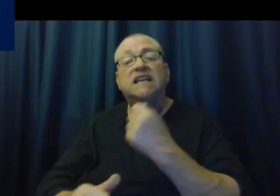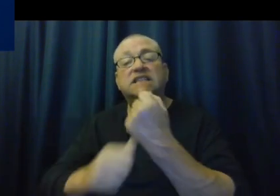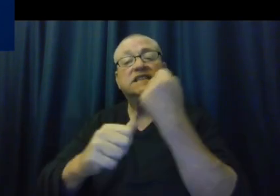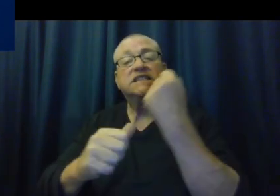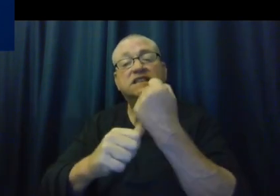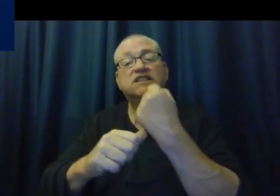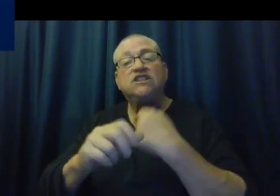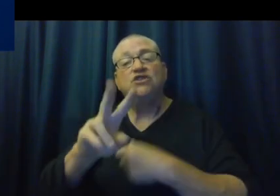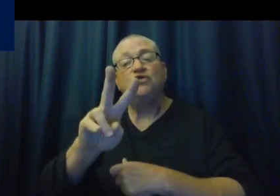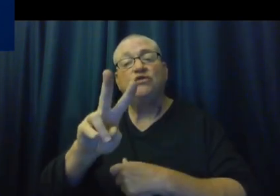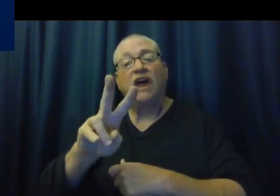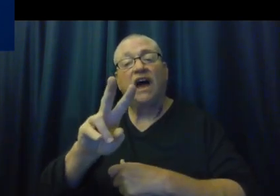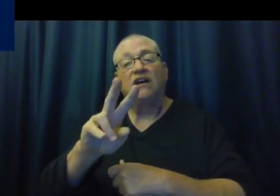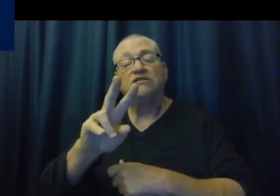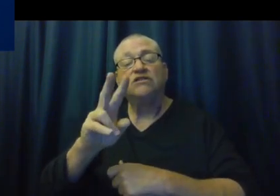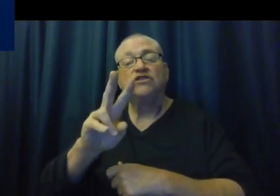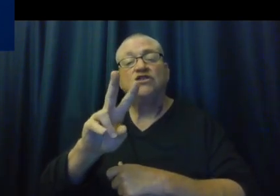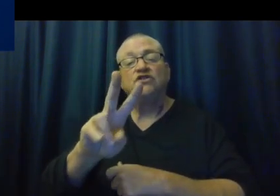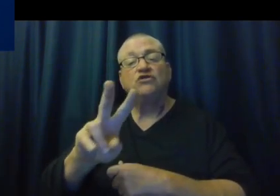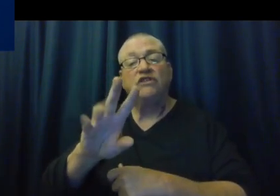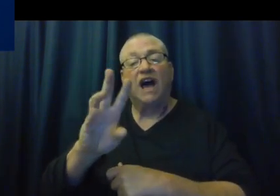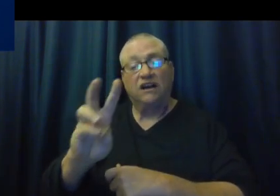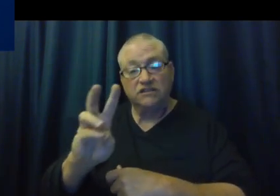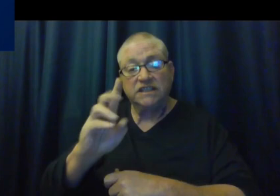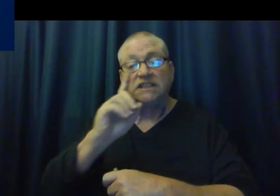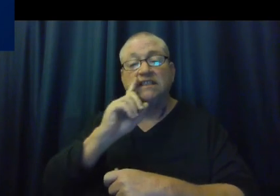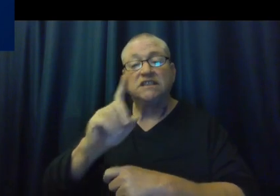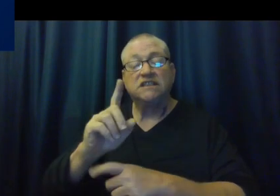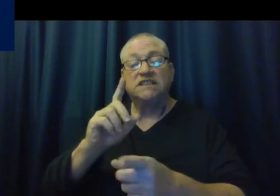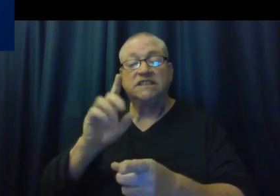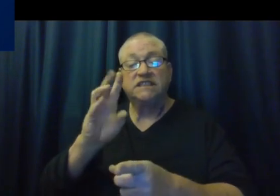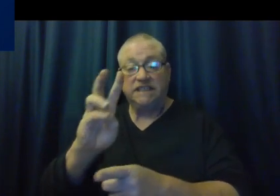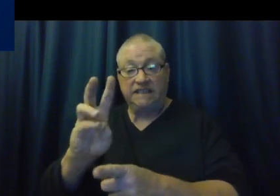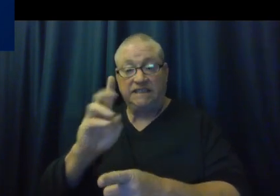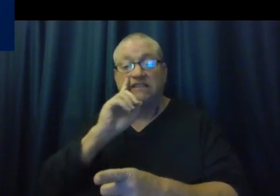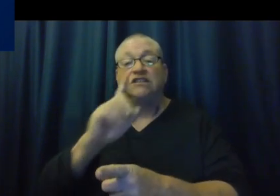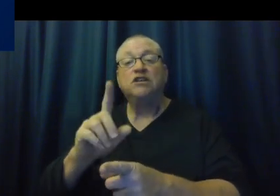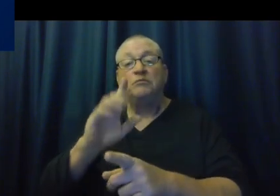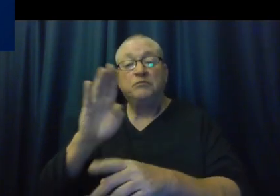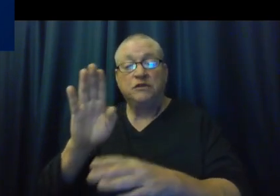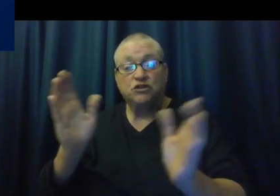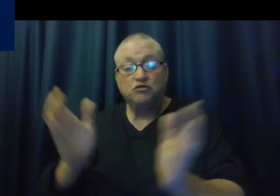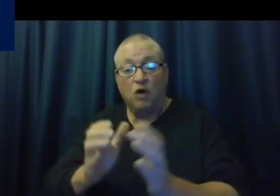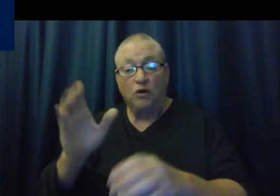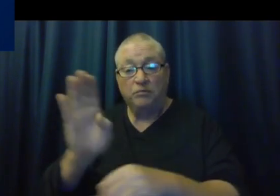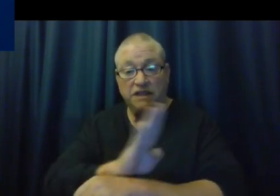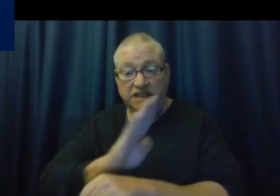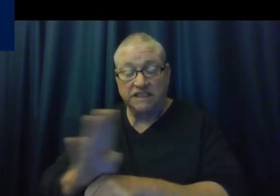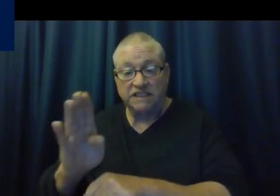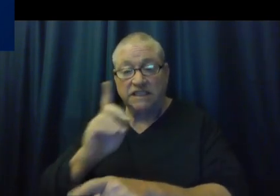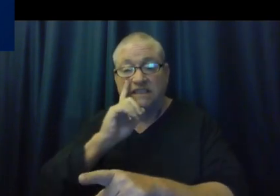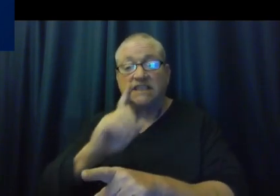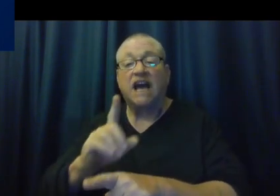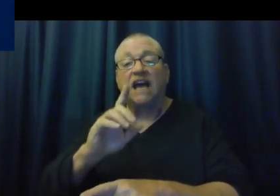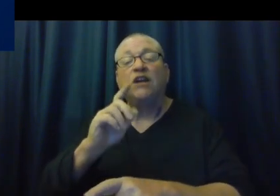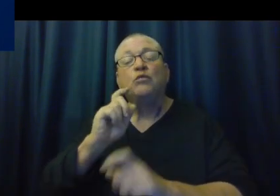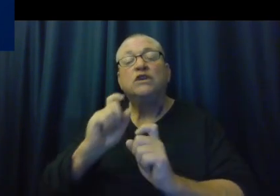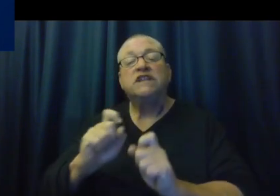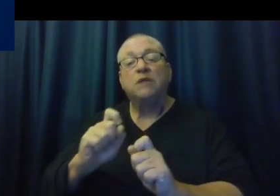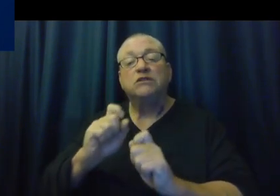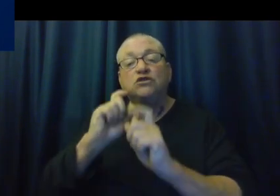over 143 entrepreneurs with annual sales of $6.6 million through December